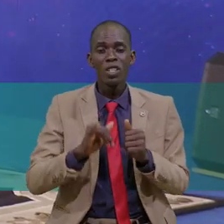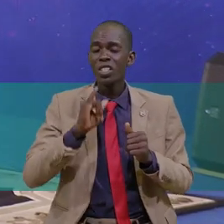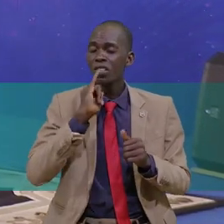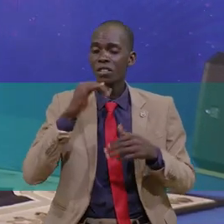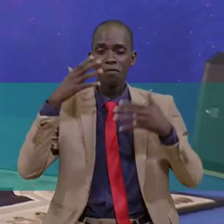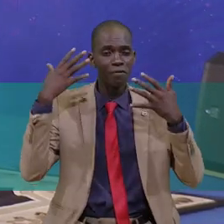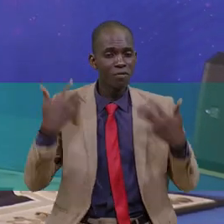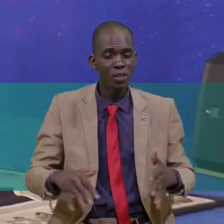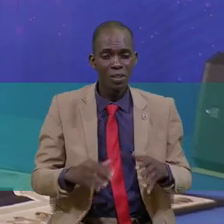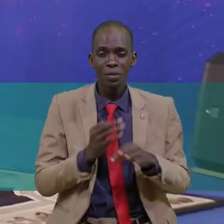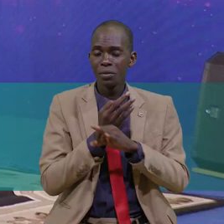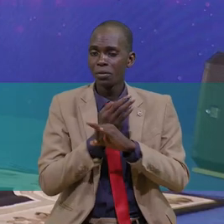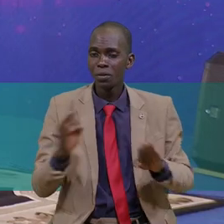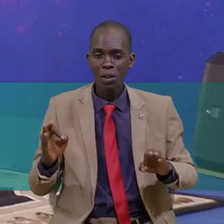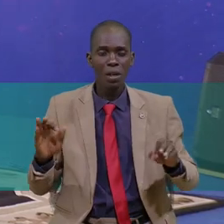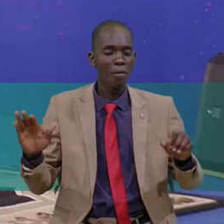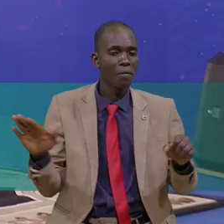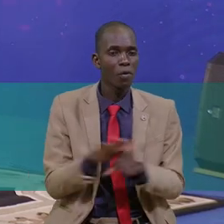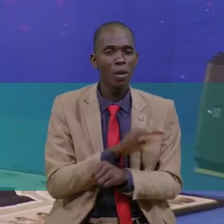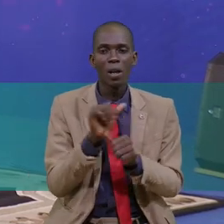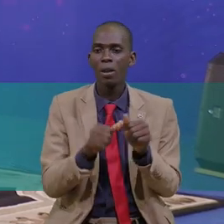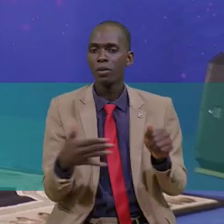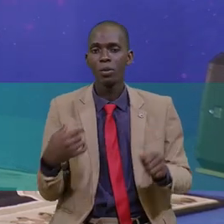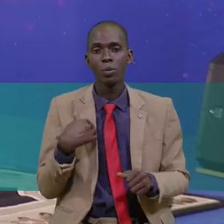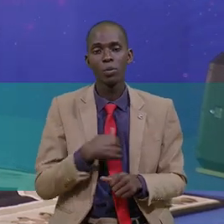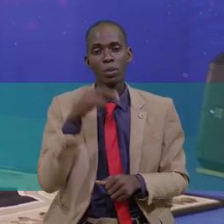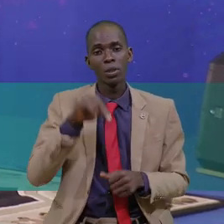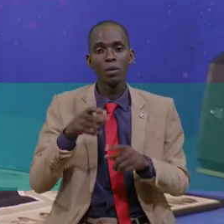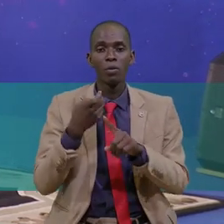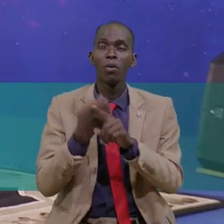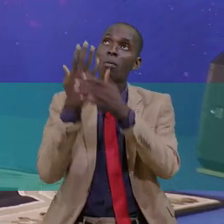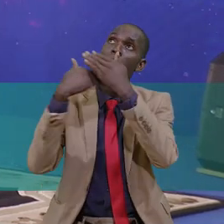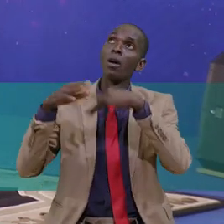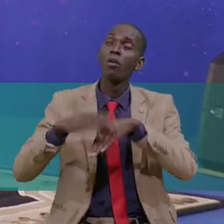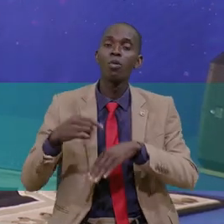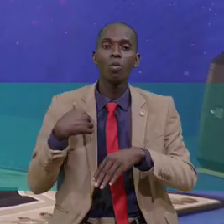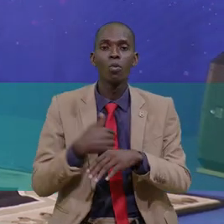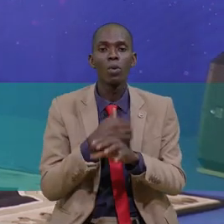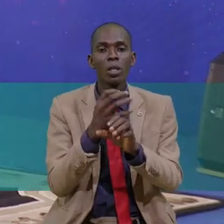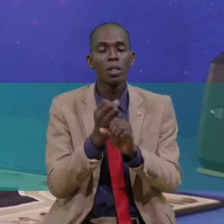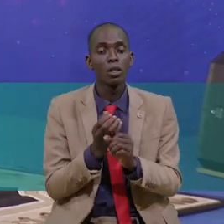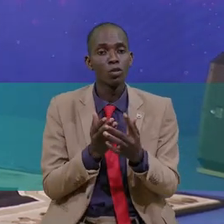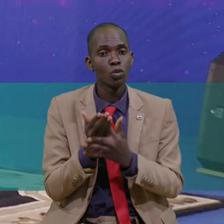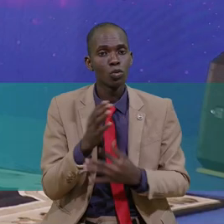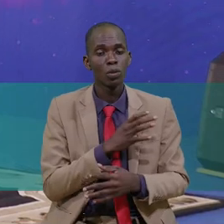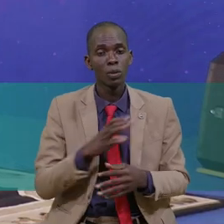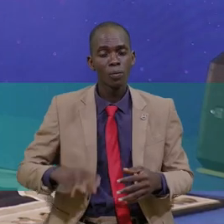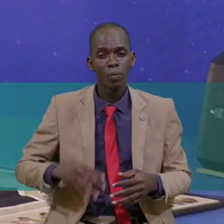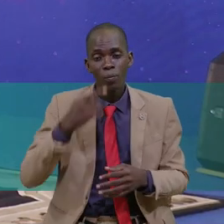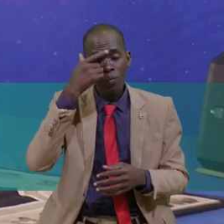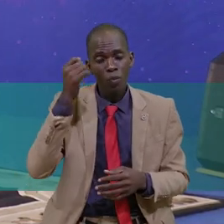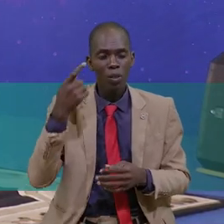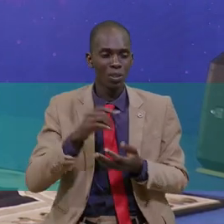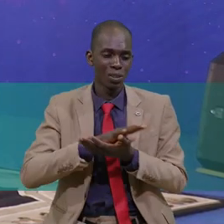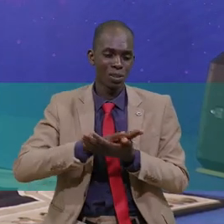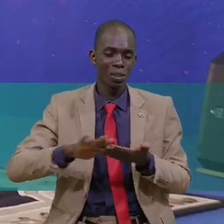full. Everything we need from heaven, we get through Christ, because the purging comes,